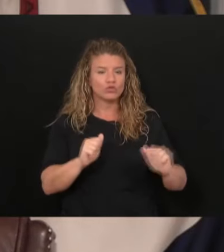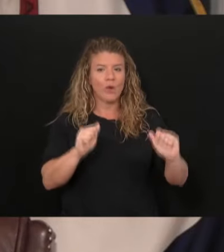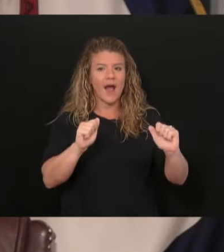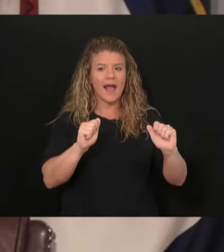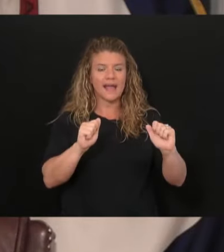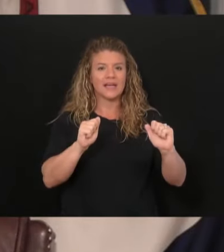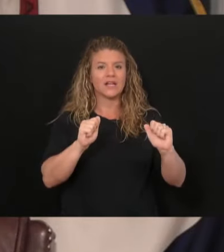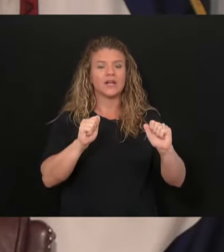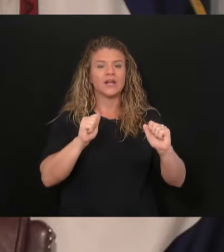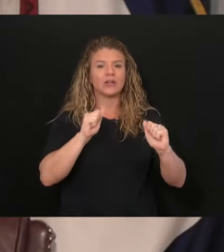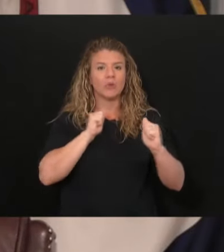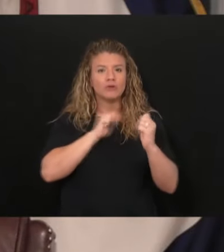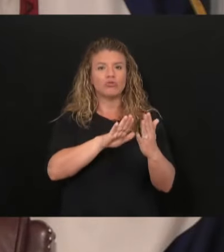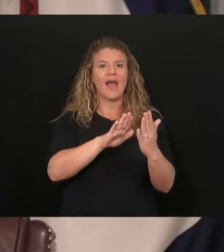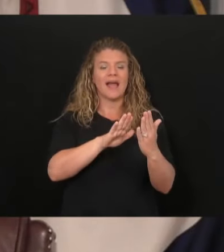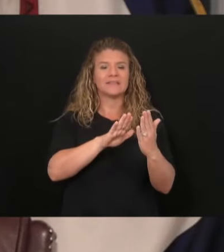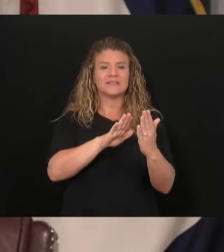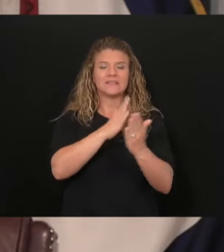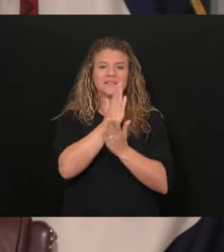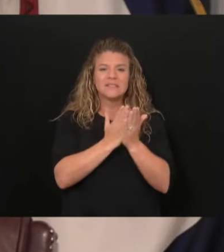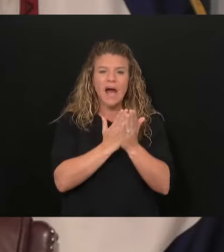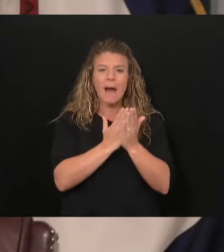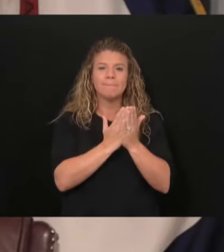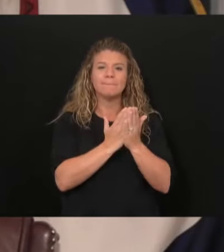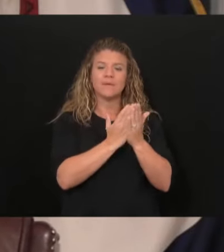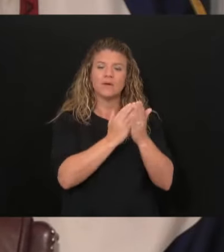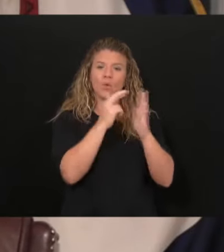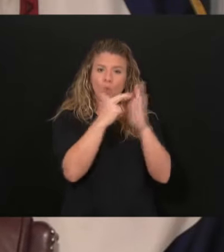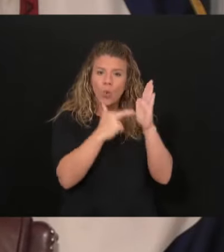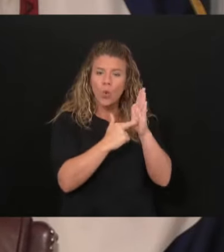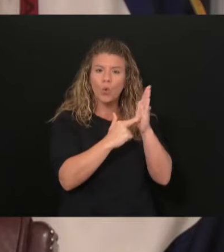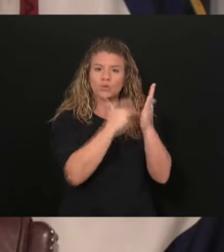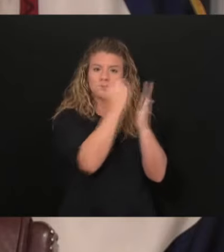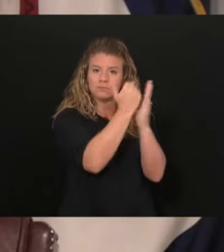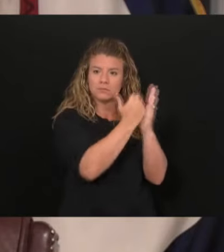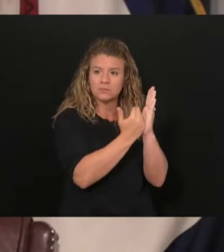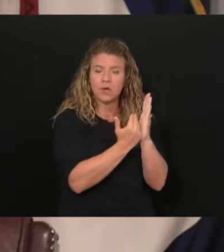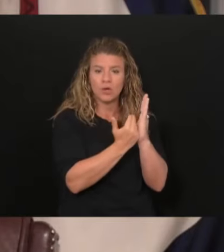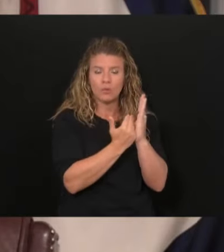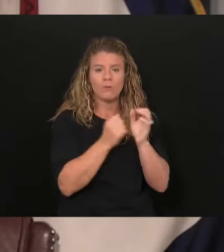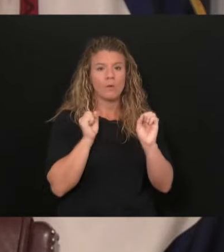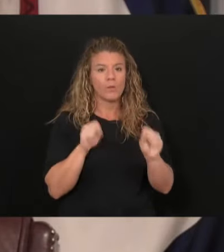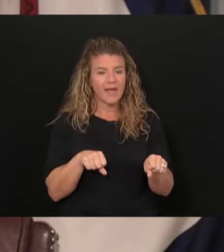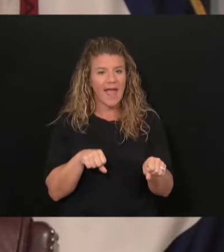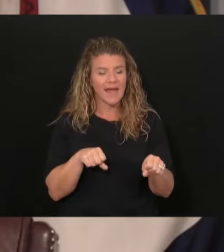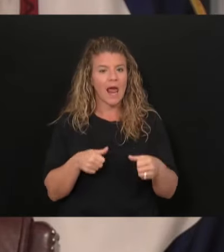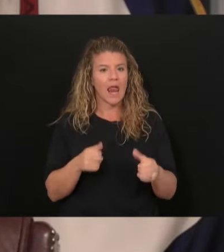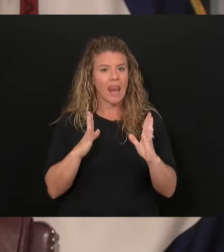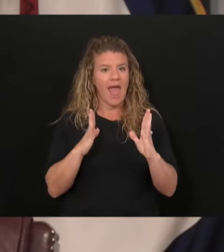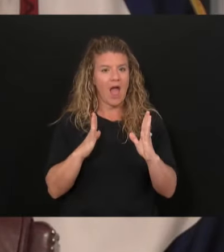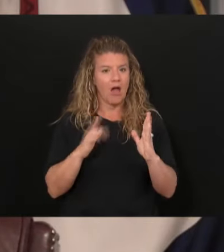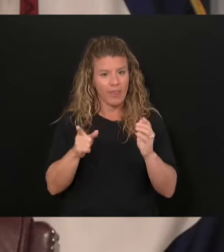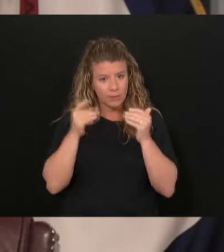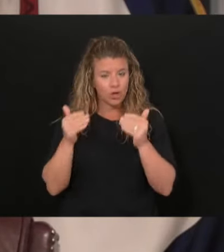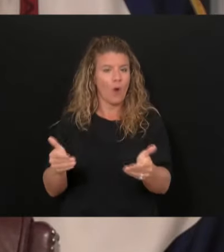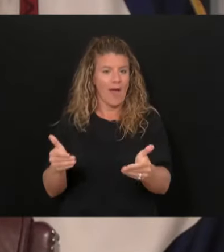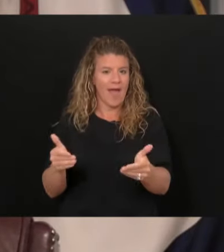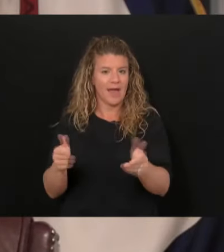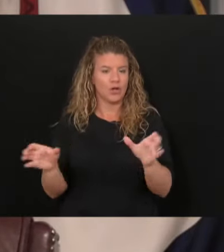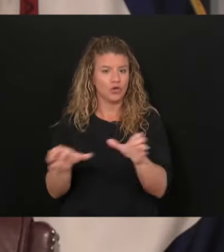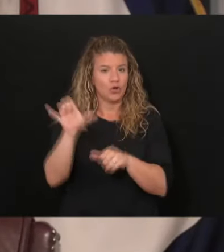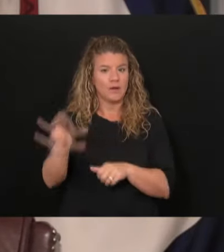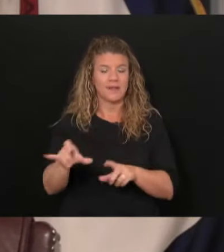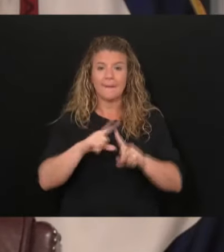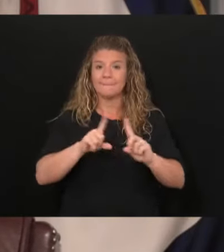to draft some level of guidelines and things like that to where we can allow that to go forward. But